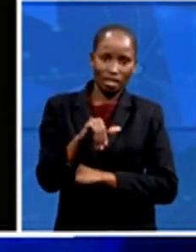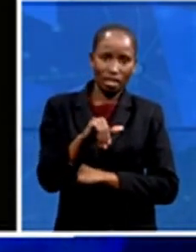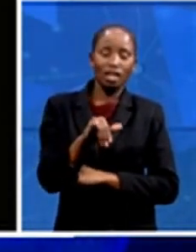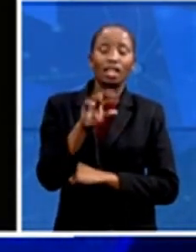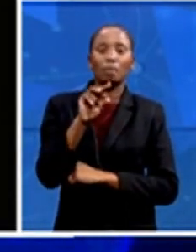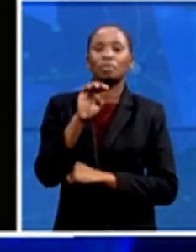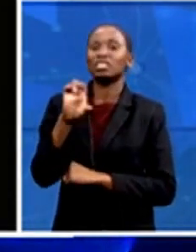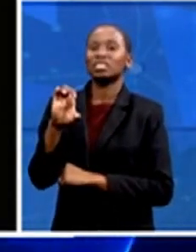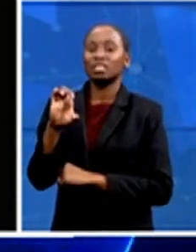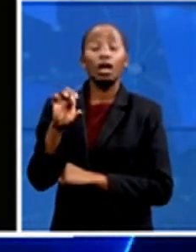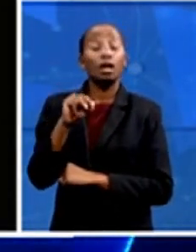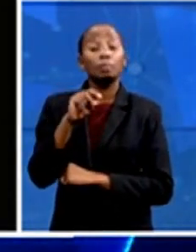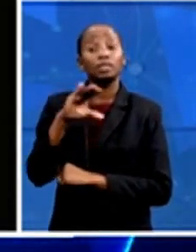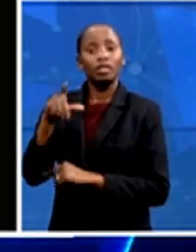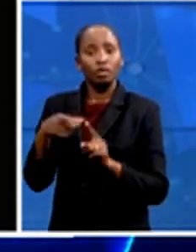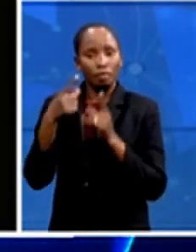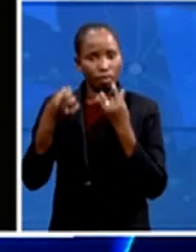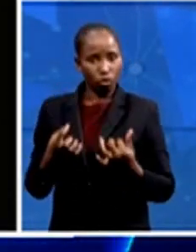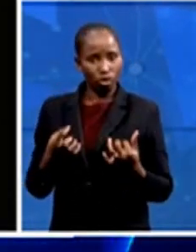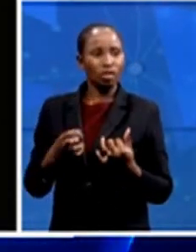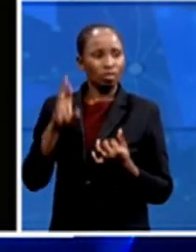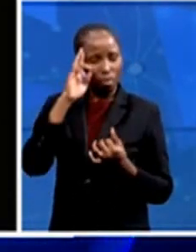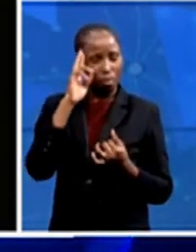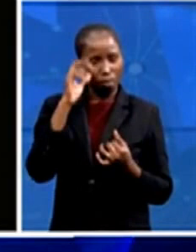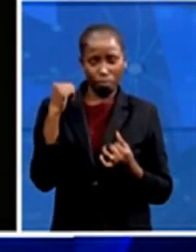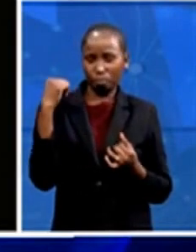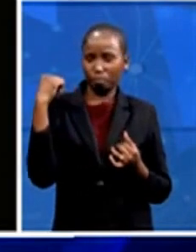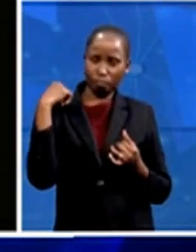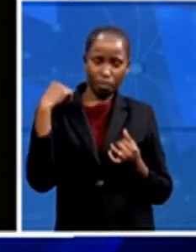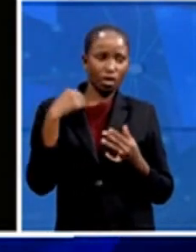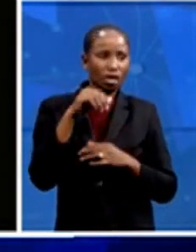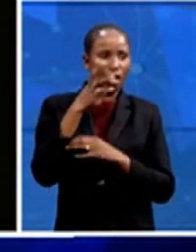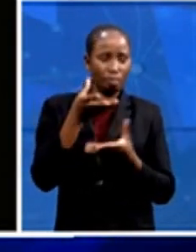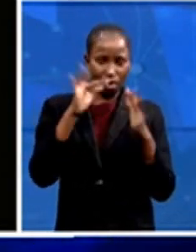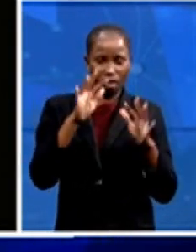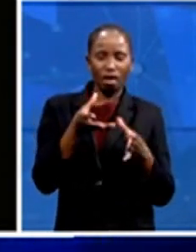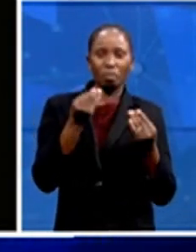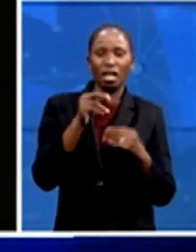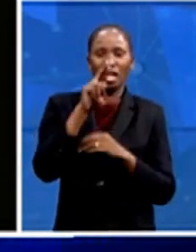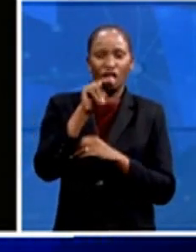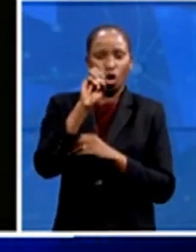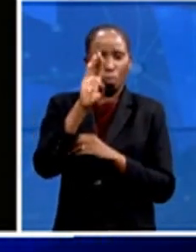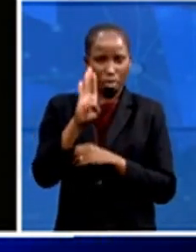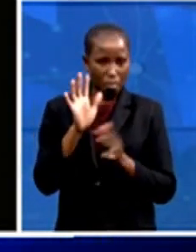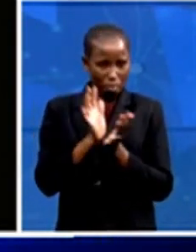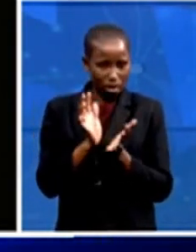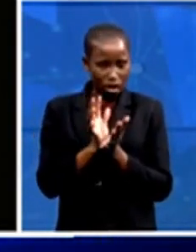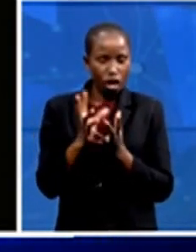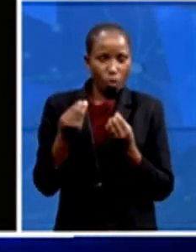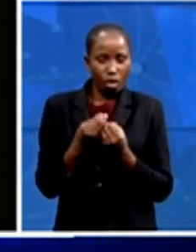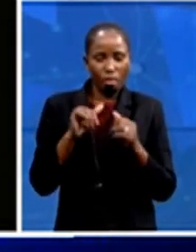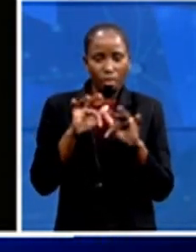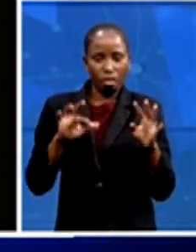that yesterday there was a national NOB meeting with those candidates. There were 3 candidates that were actually selected by